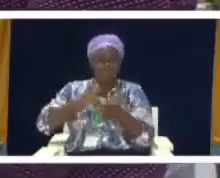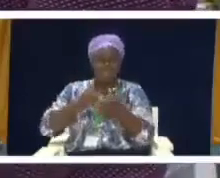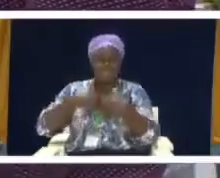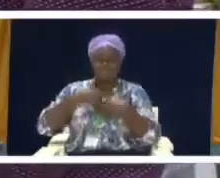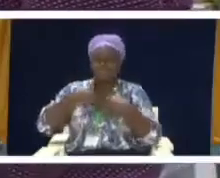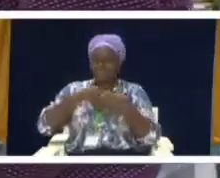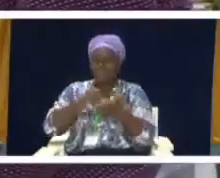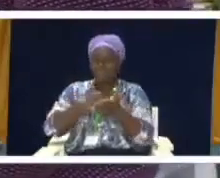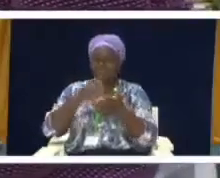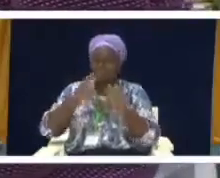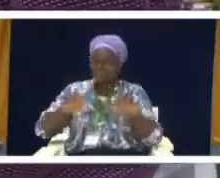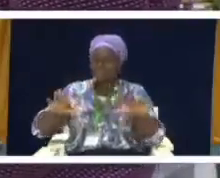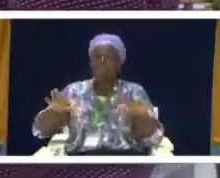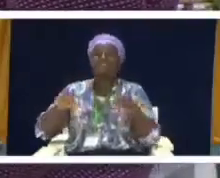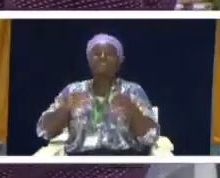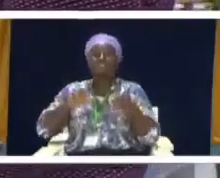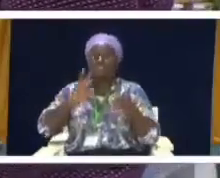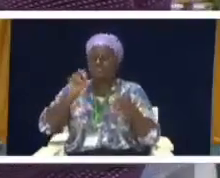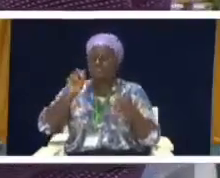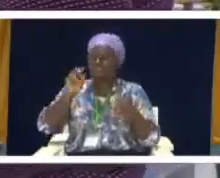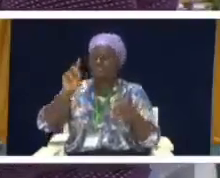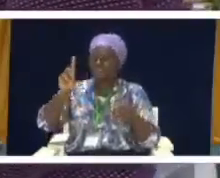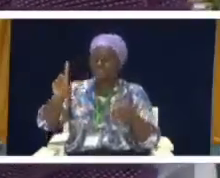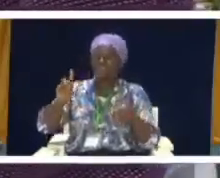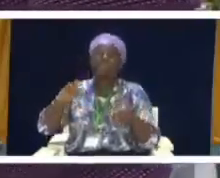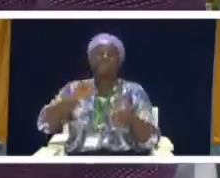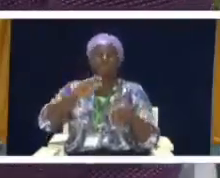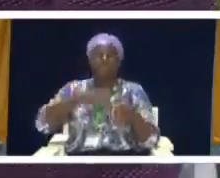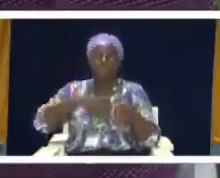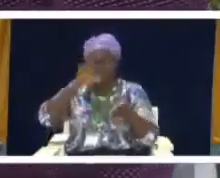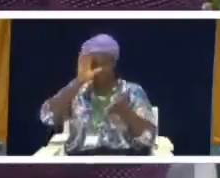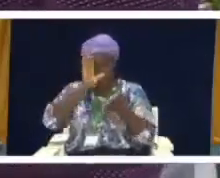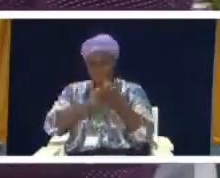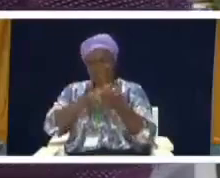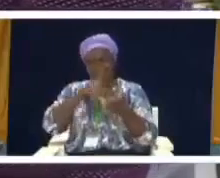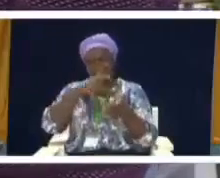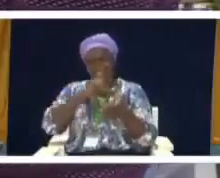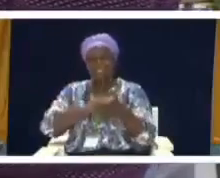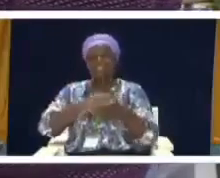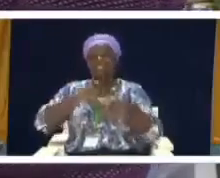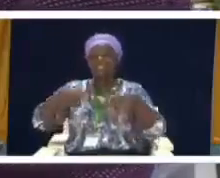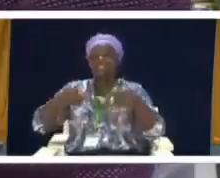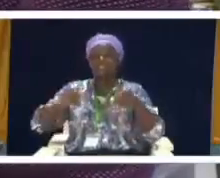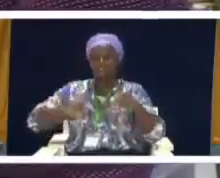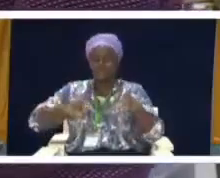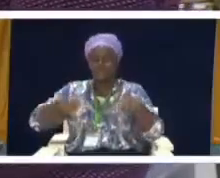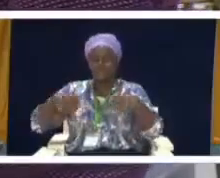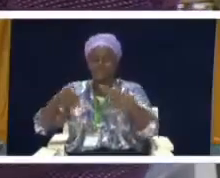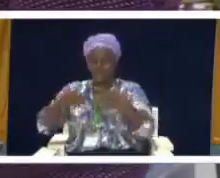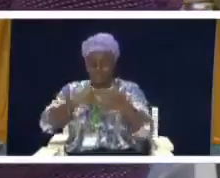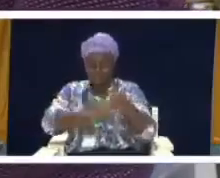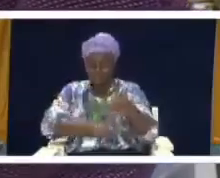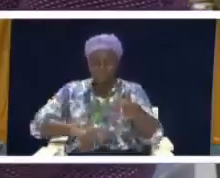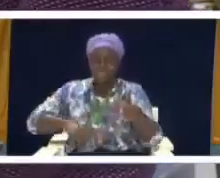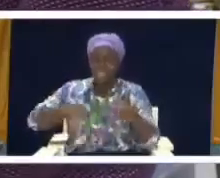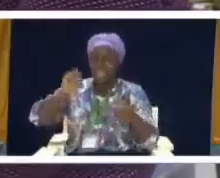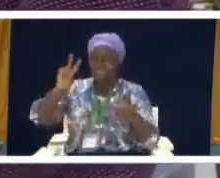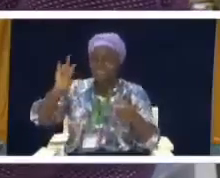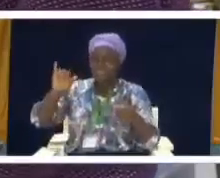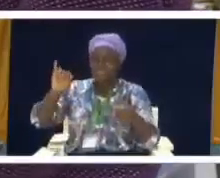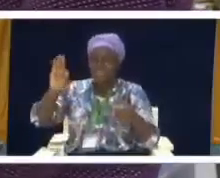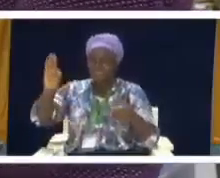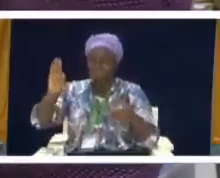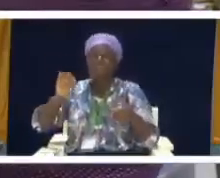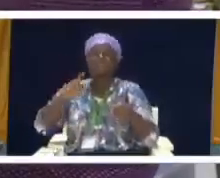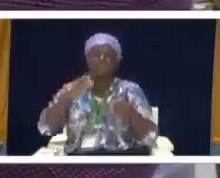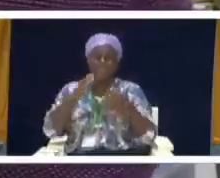was 2021, my husband was like, you know what, let's just go do IVF. You know, we concluded we went to do the IVF. After